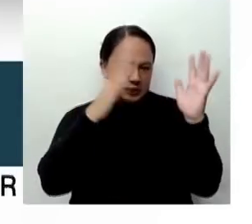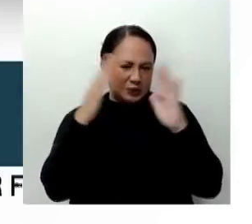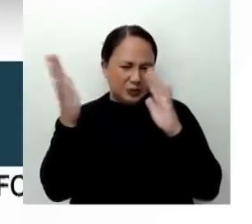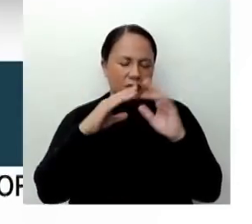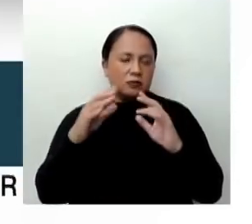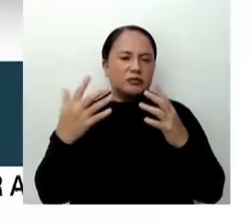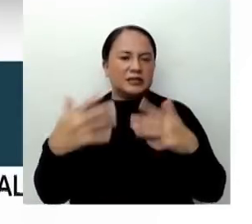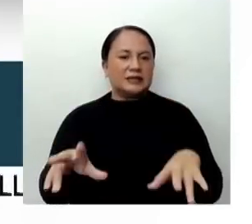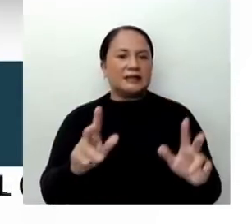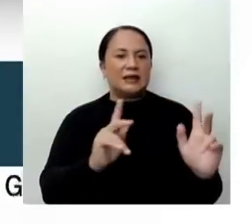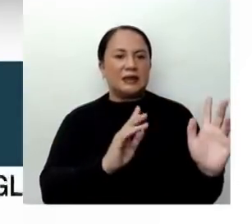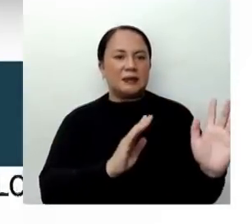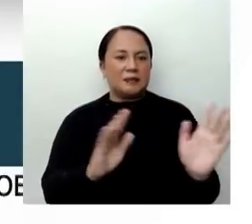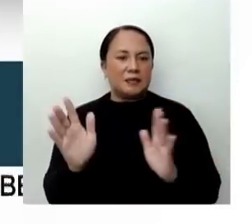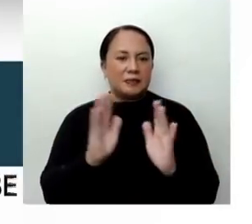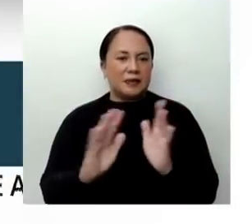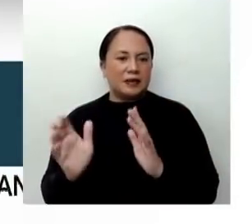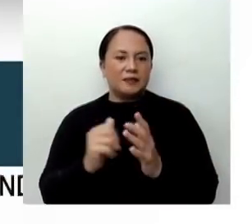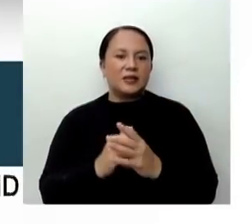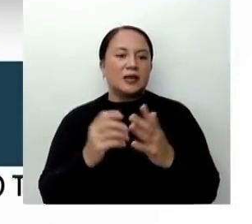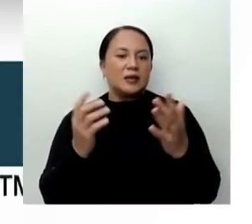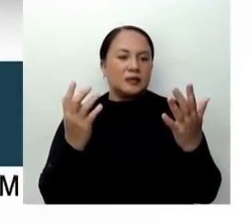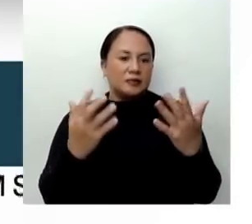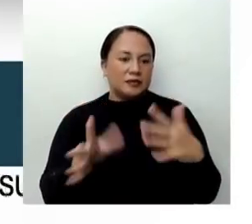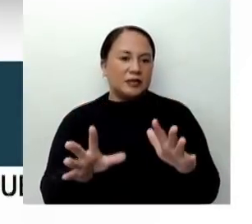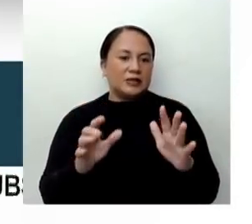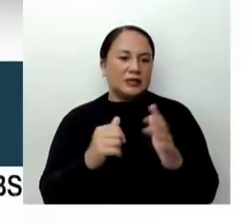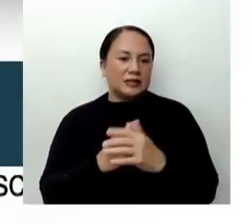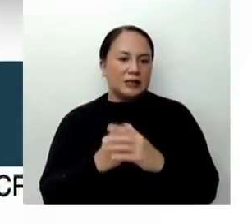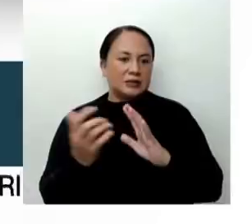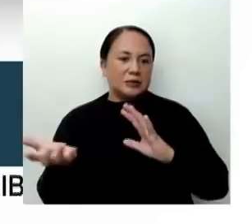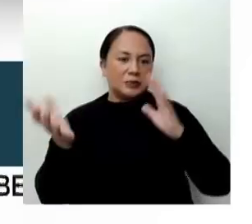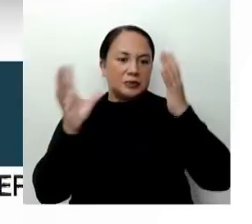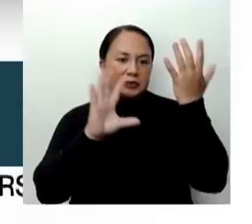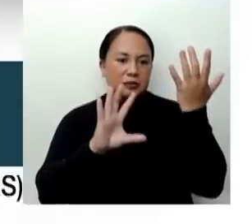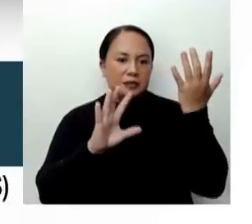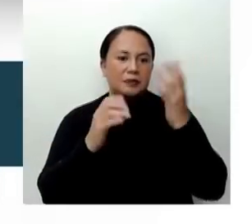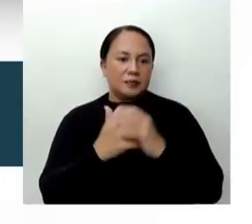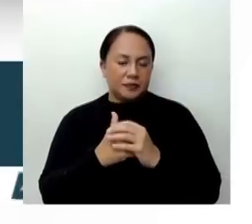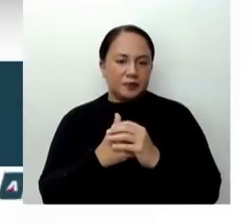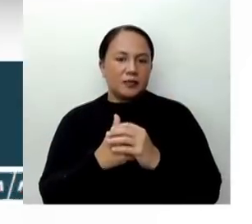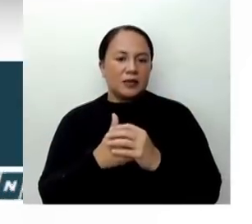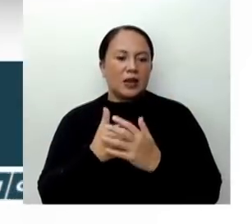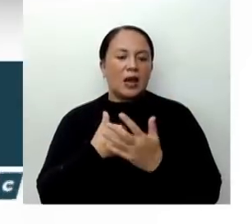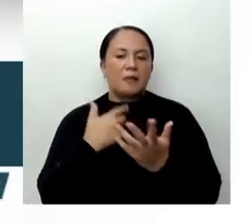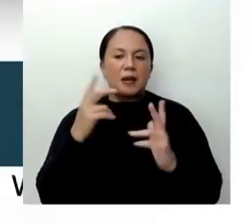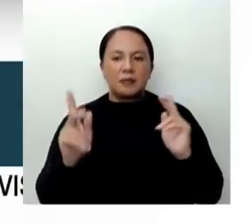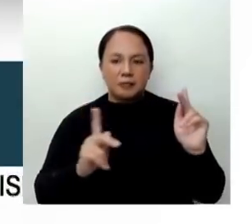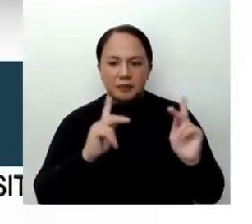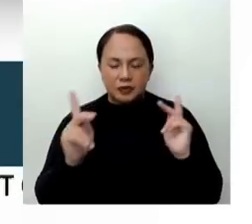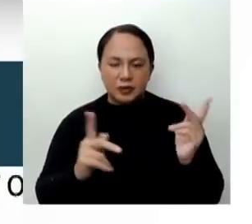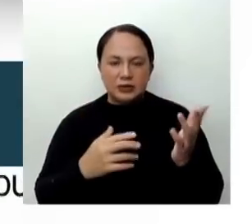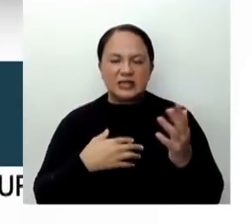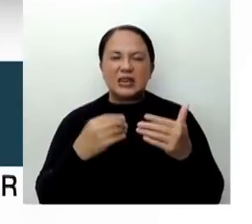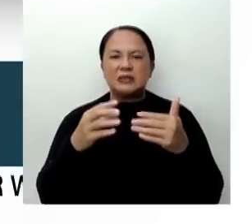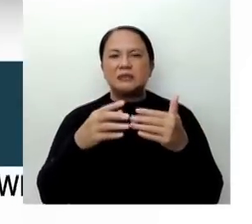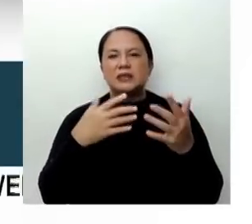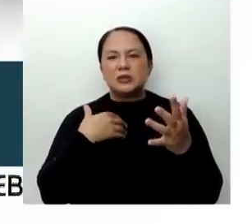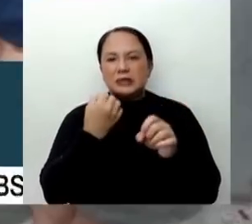dyan. Salay lang kami sa disaster. At least yung mga tao medyo resilient na ngayon.